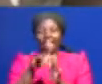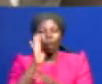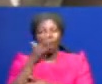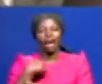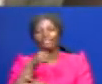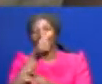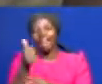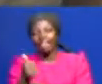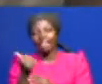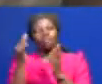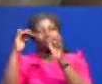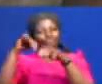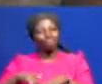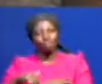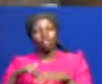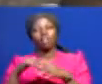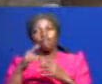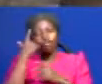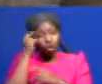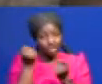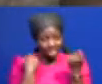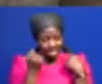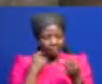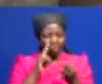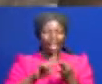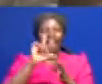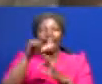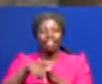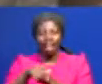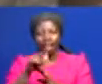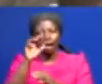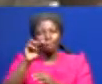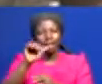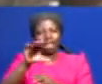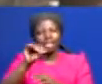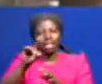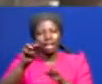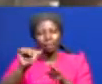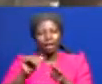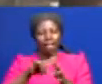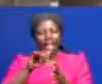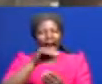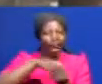followed by macadamia, avocado, miraa, and muguka.